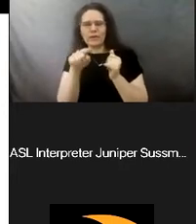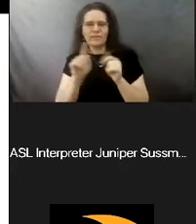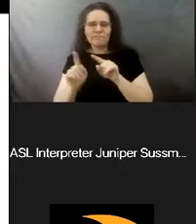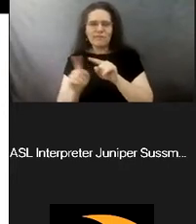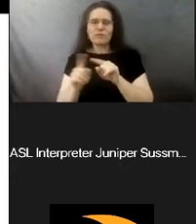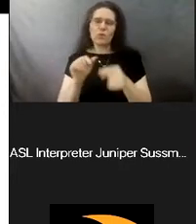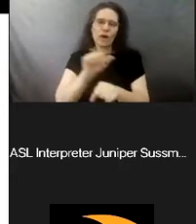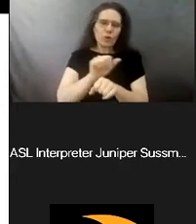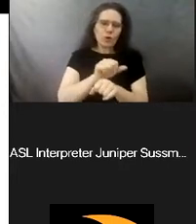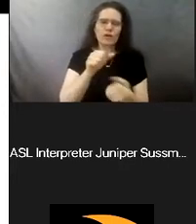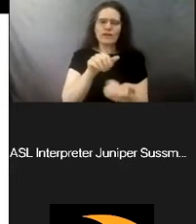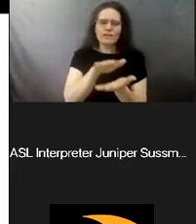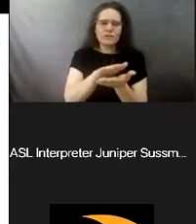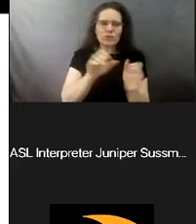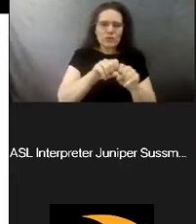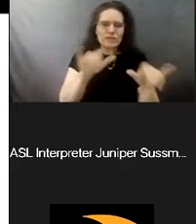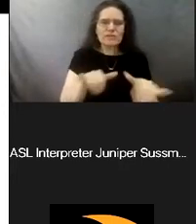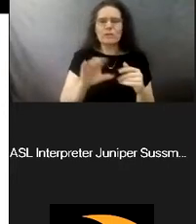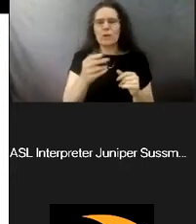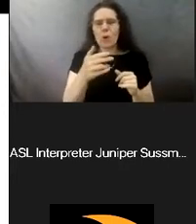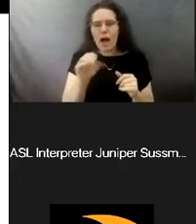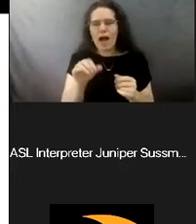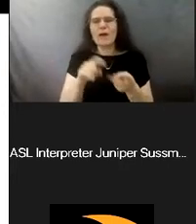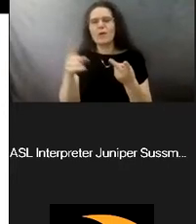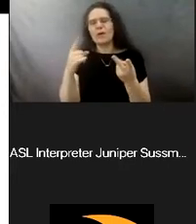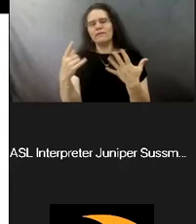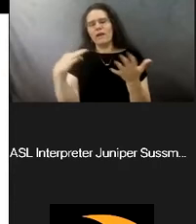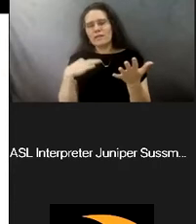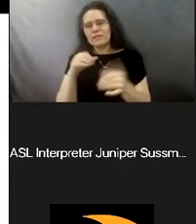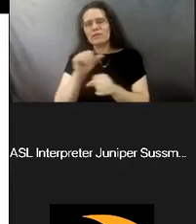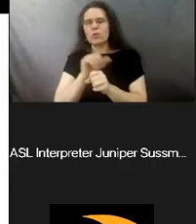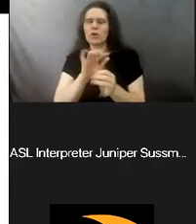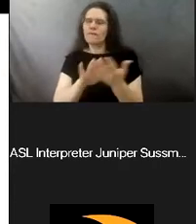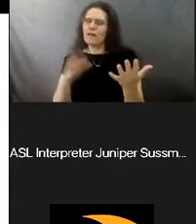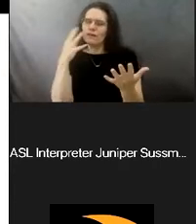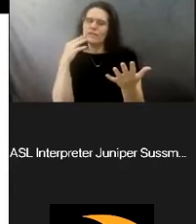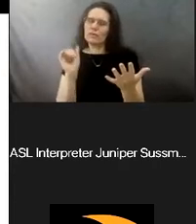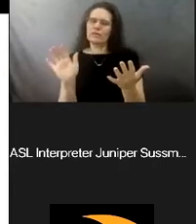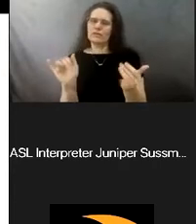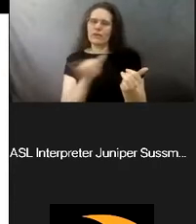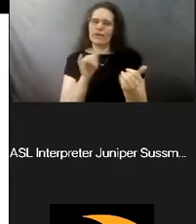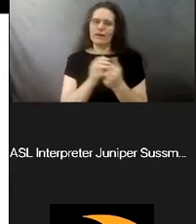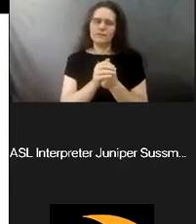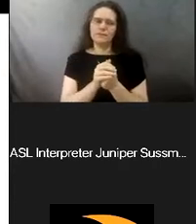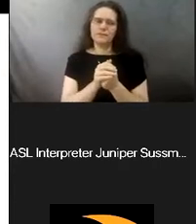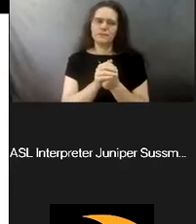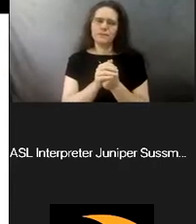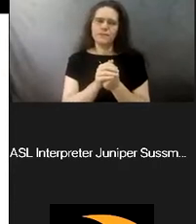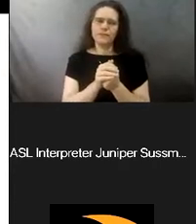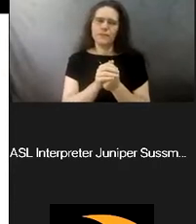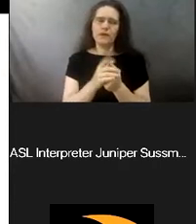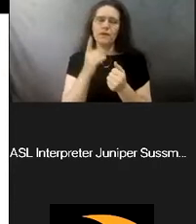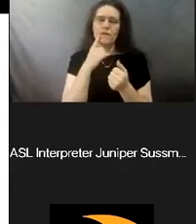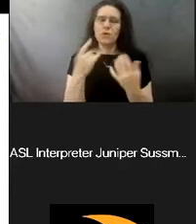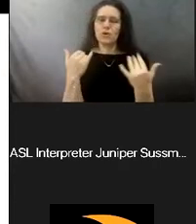especially in Cuyahoga County. So one of the things that I wanted to talk about today was, we do know as community